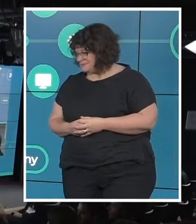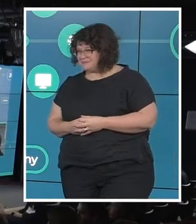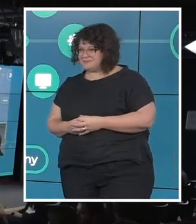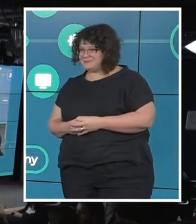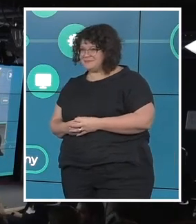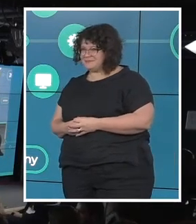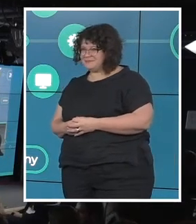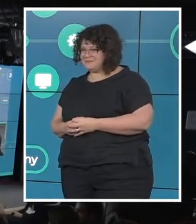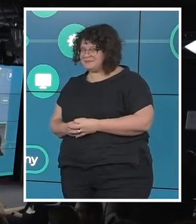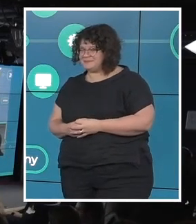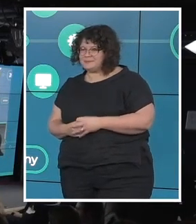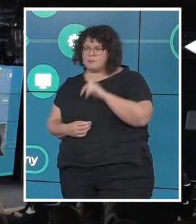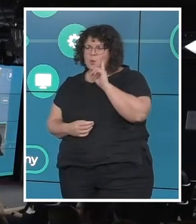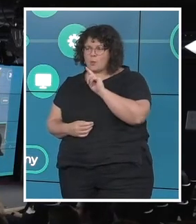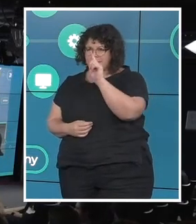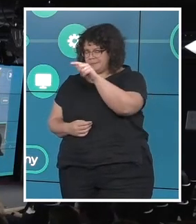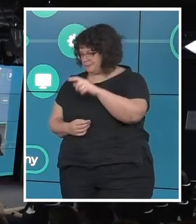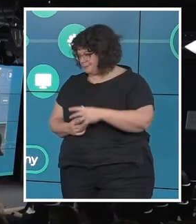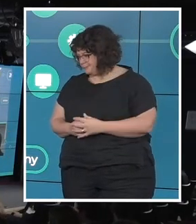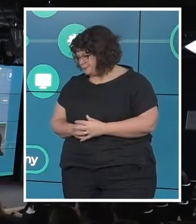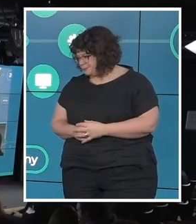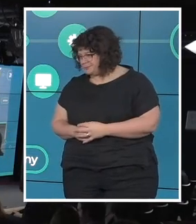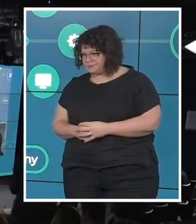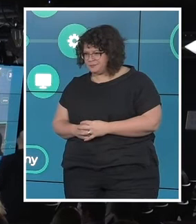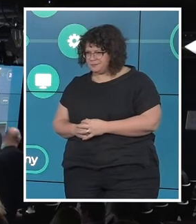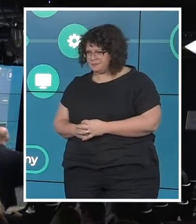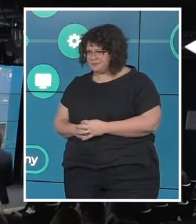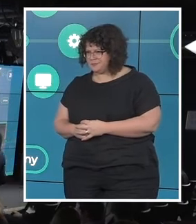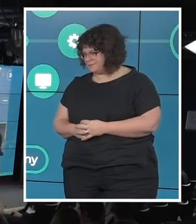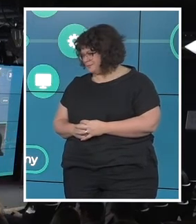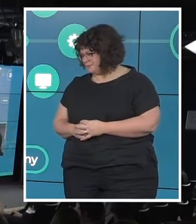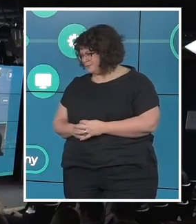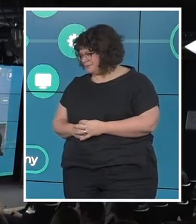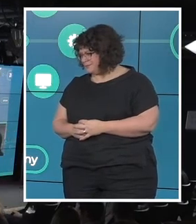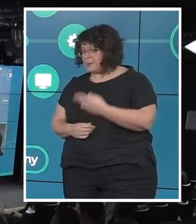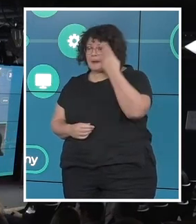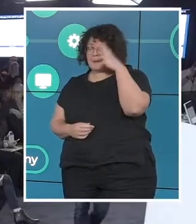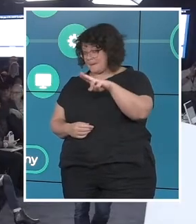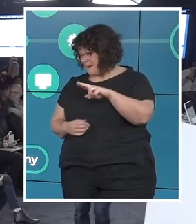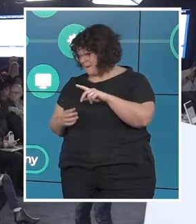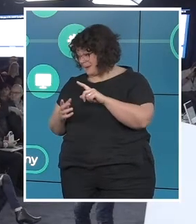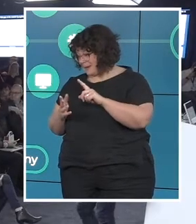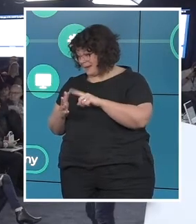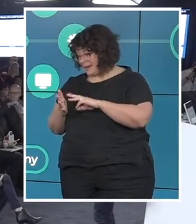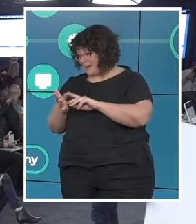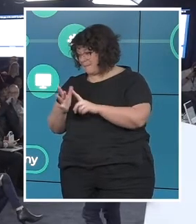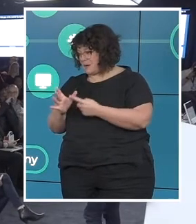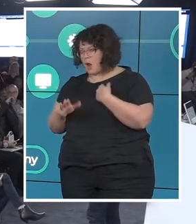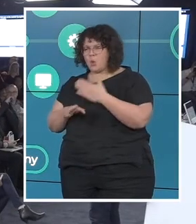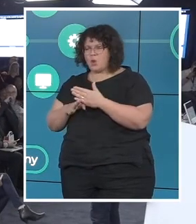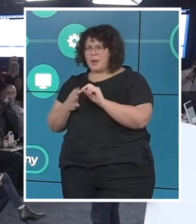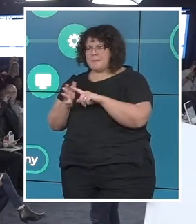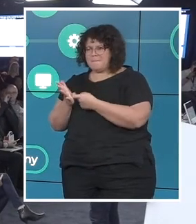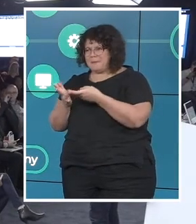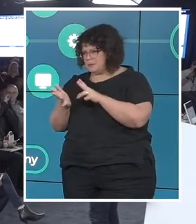Hi. Hi, my name's Emma. I work at Pearson Education, a publisher, and we're obviously very interested in looking at this. My